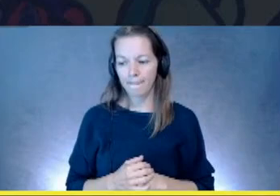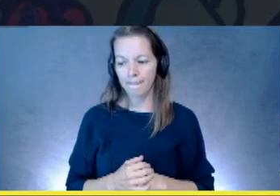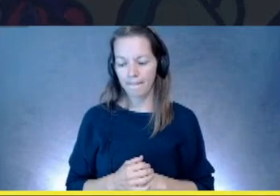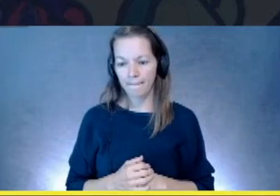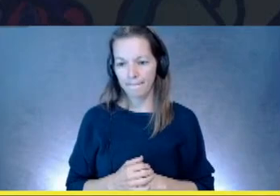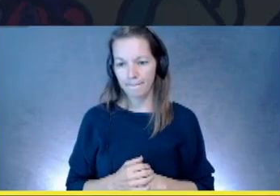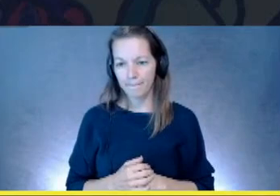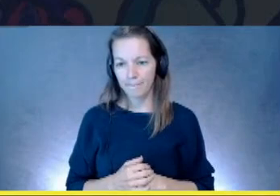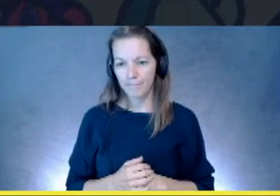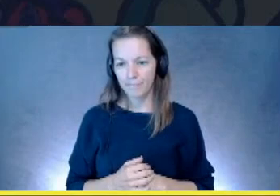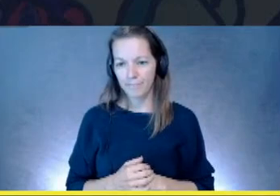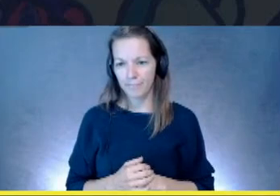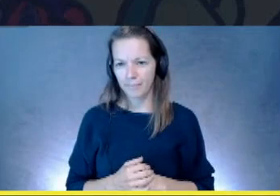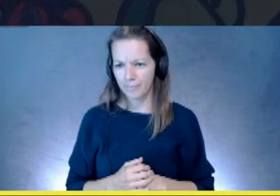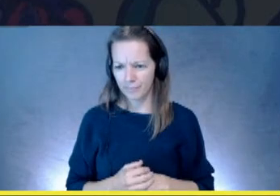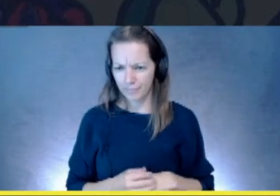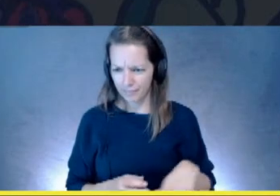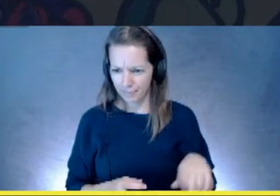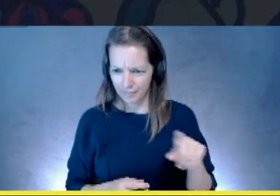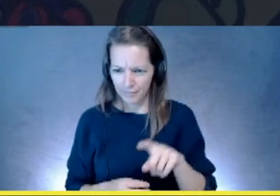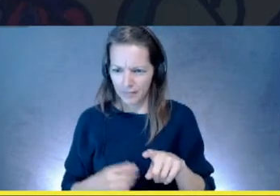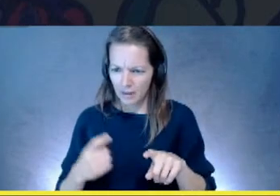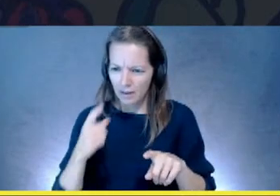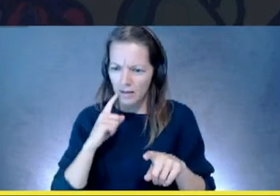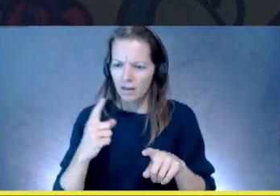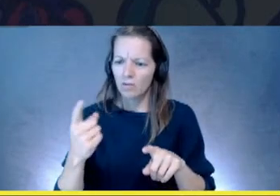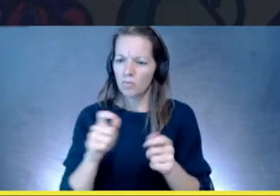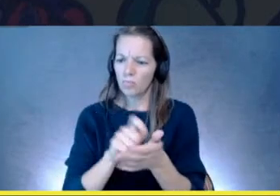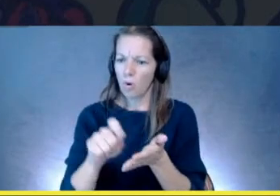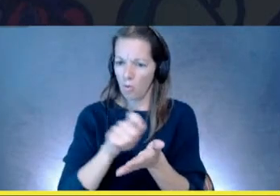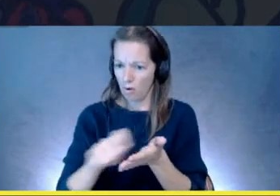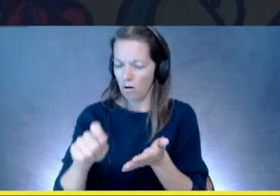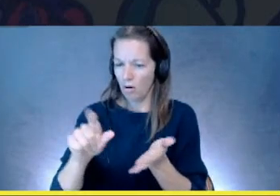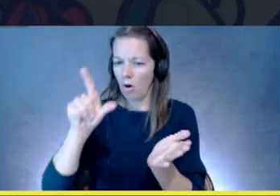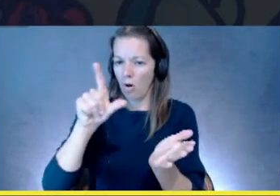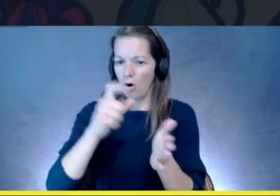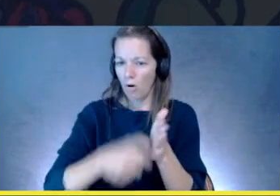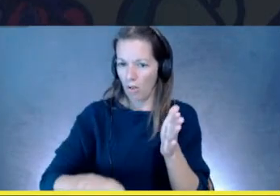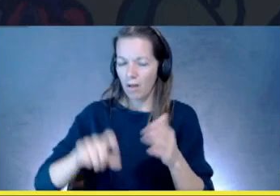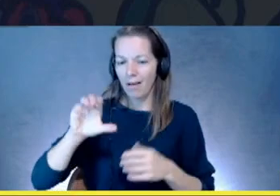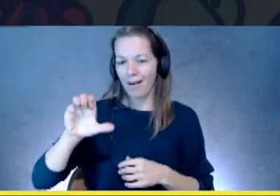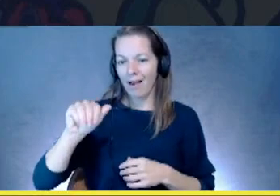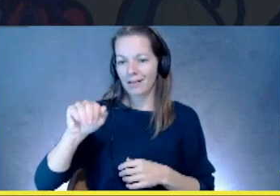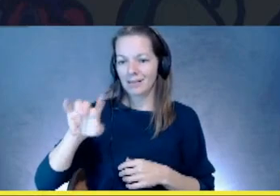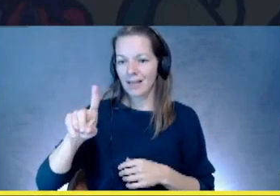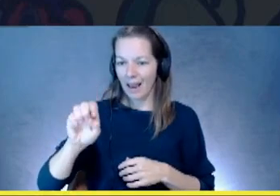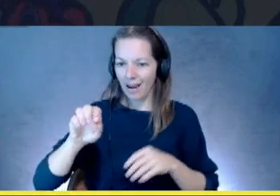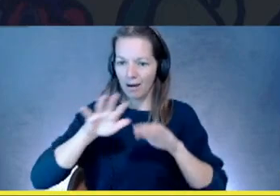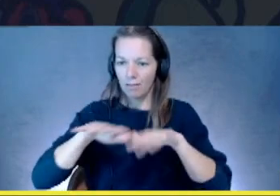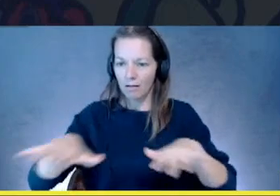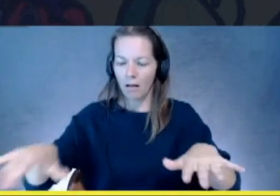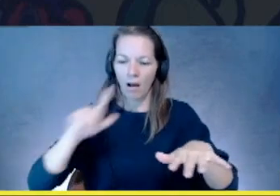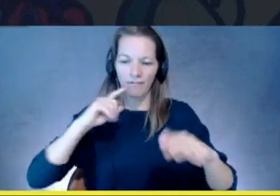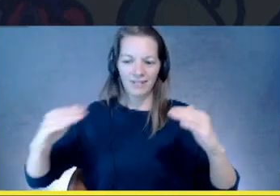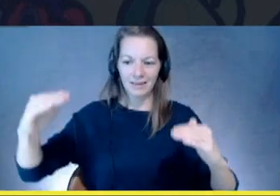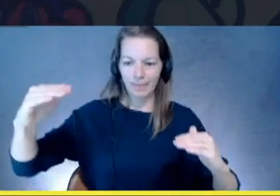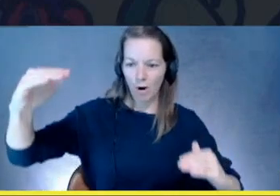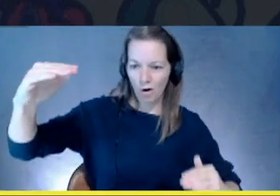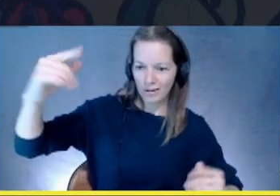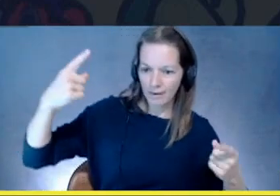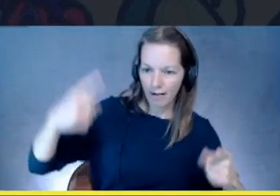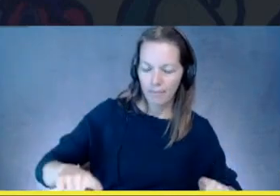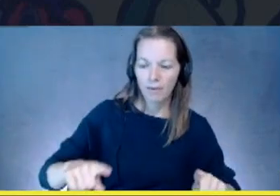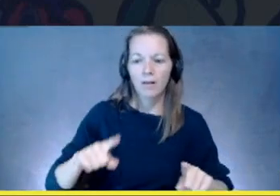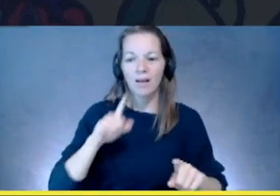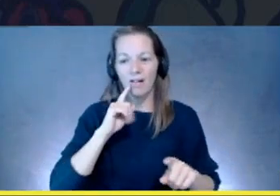Gloria Cron and her colleagues wrote an excellent article about the cascade of disparities that result in poor outcomes for people with